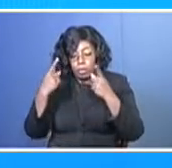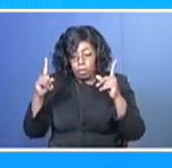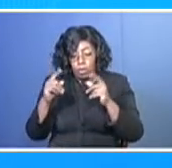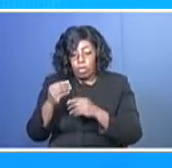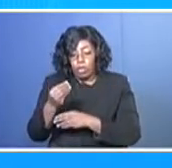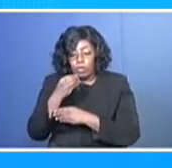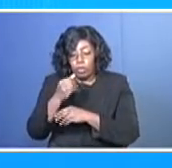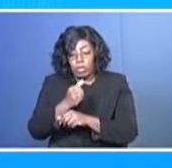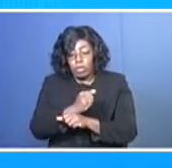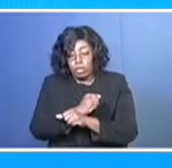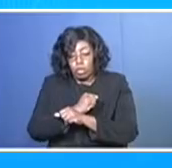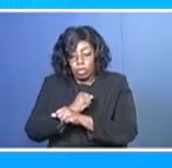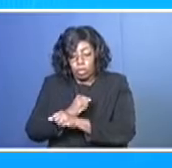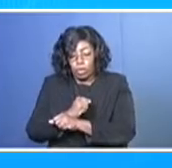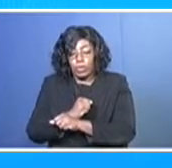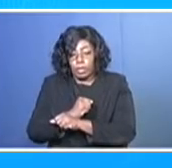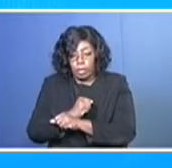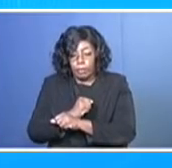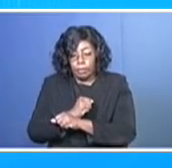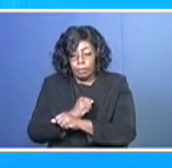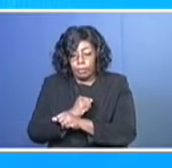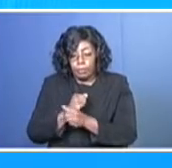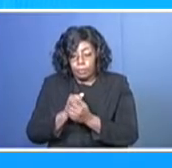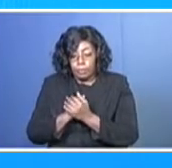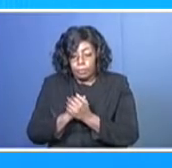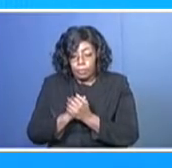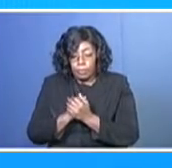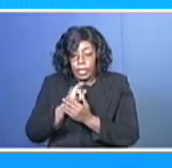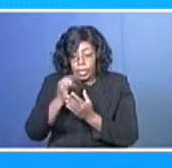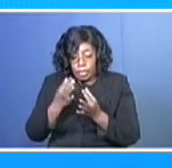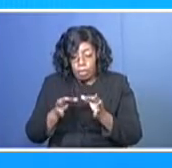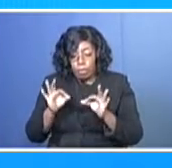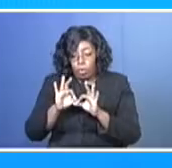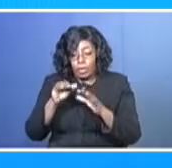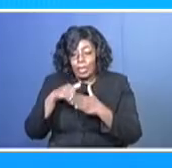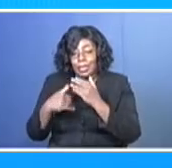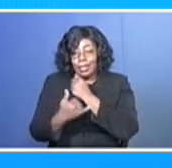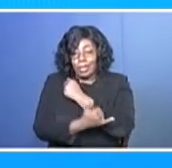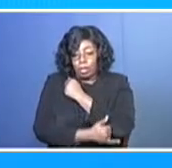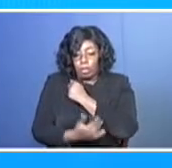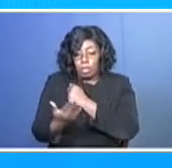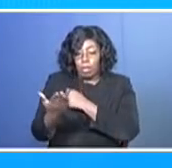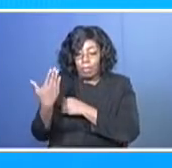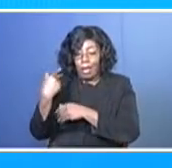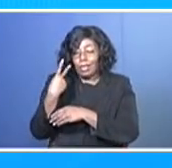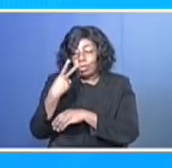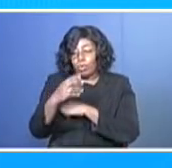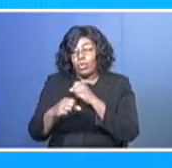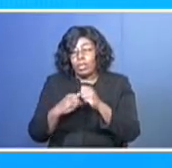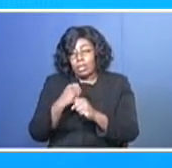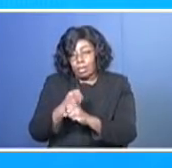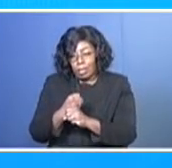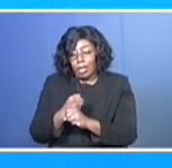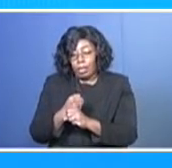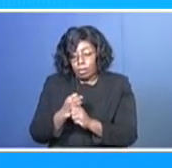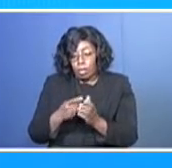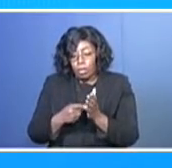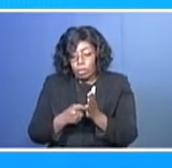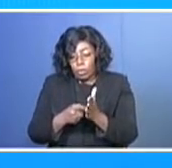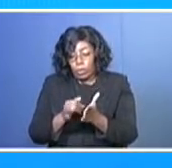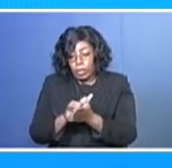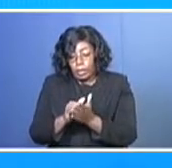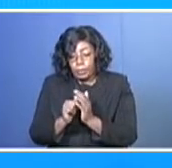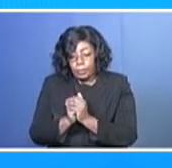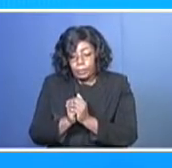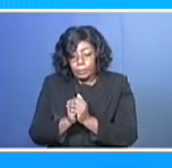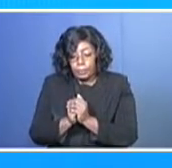security, of course, is paramount in our country, and I think over the past 2 years, the pandemic has even made it more relevant,